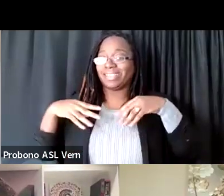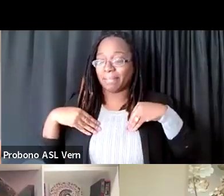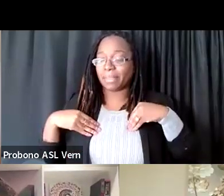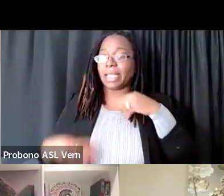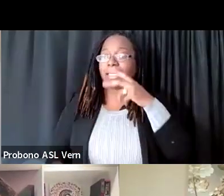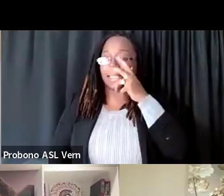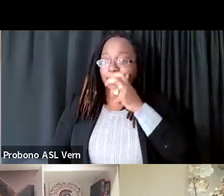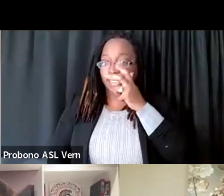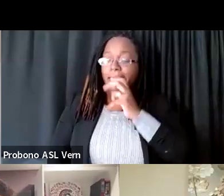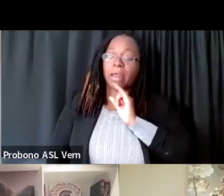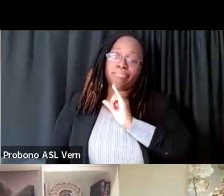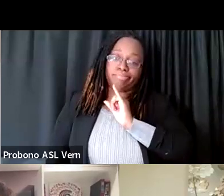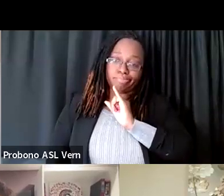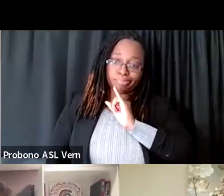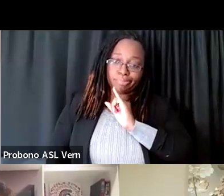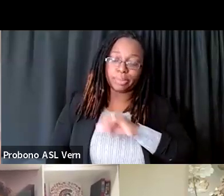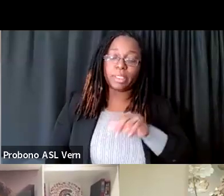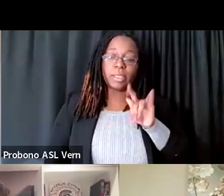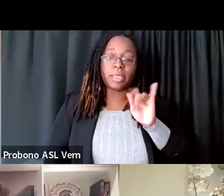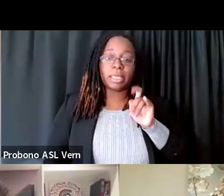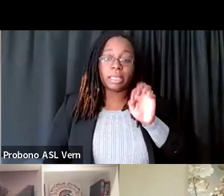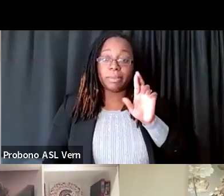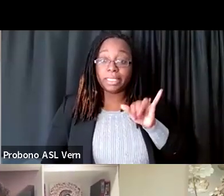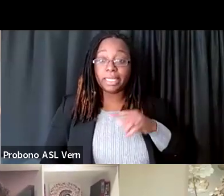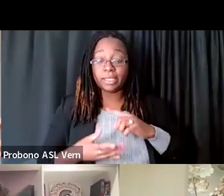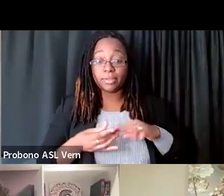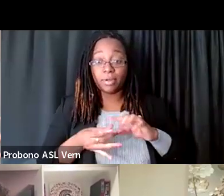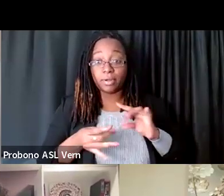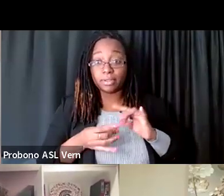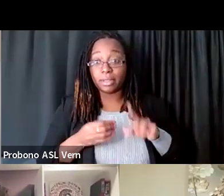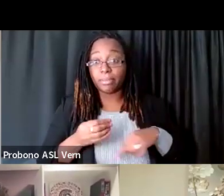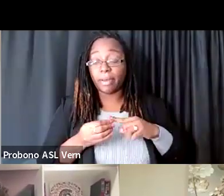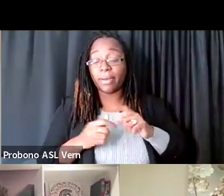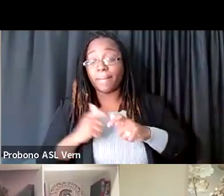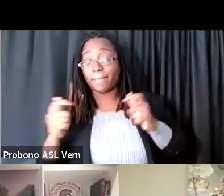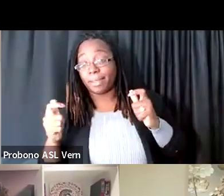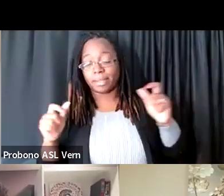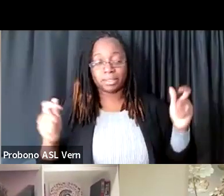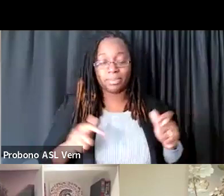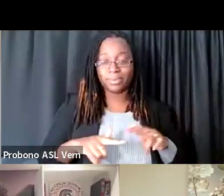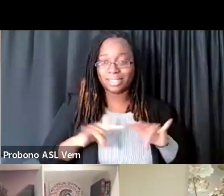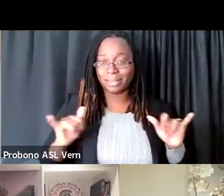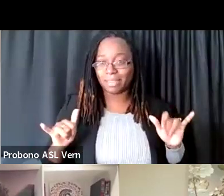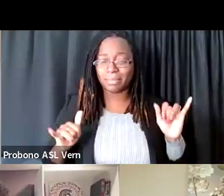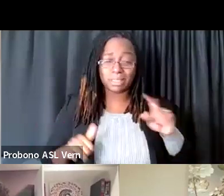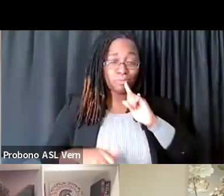right? You know, Kimberly mentioned being big and small at the same time. Again, I want to go back to that powerful